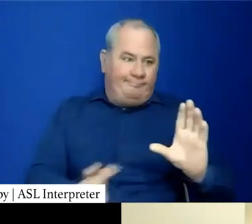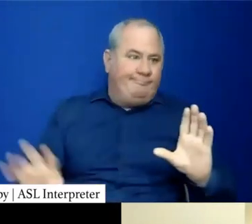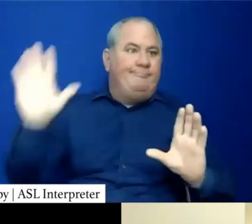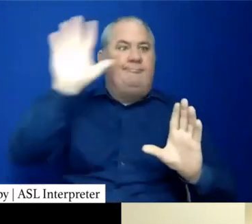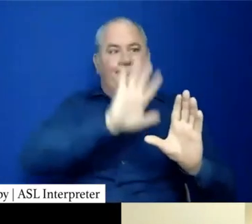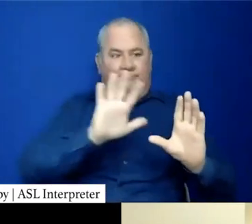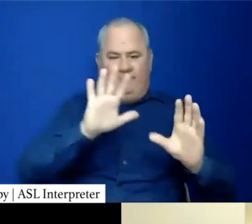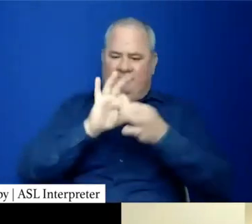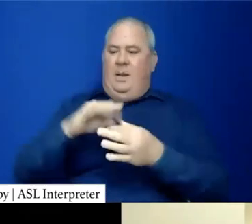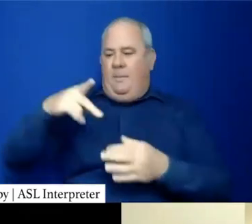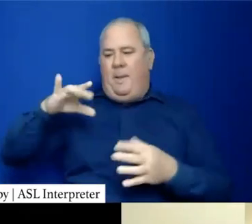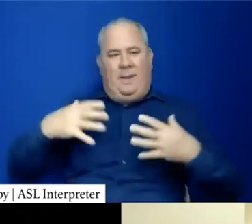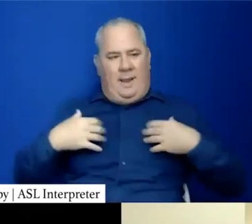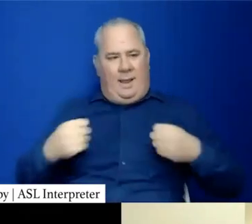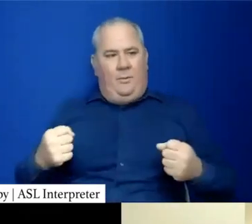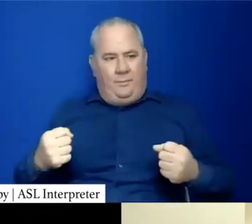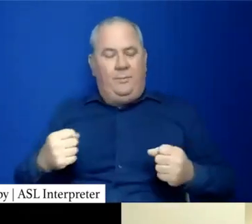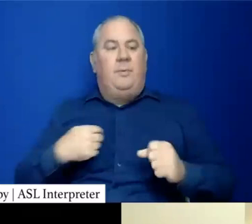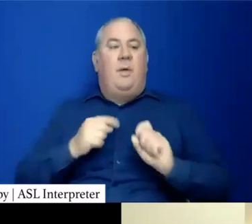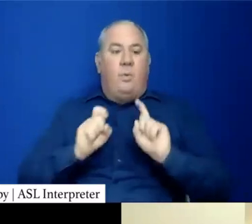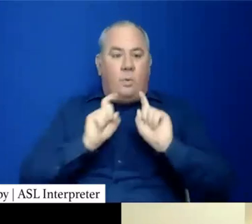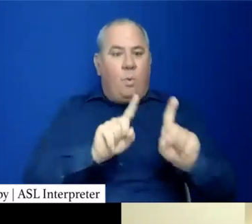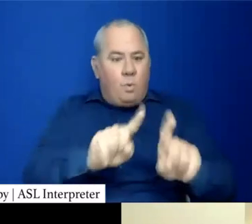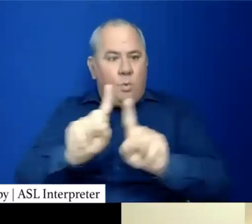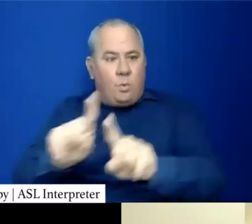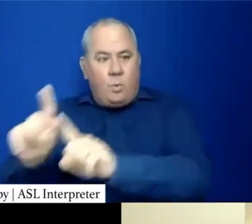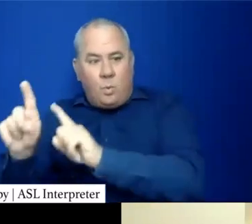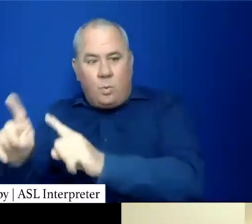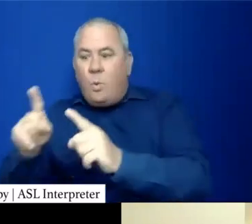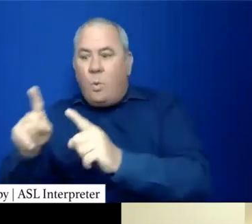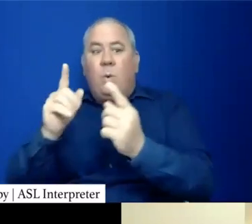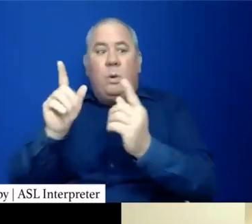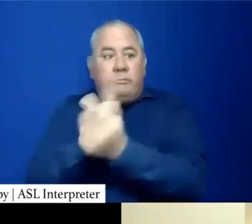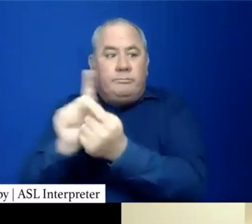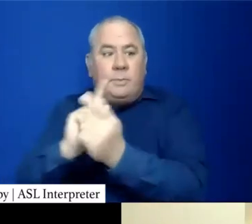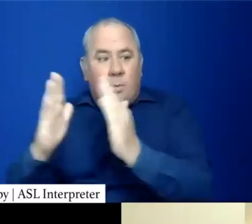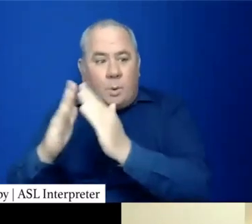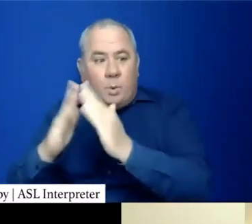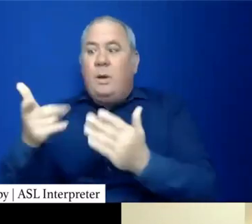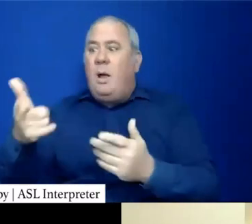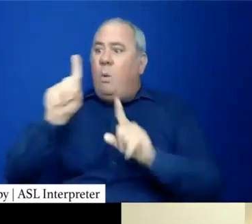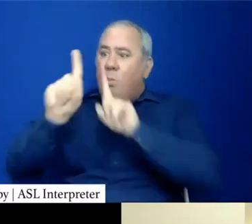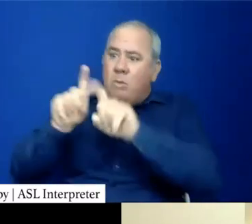like talk about the vaccine and answer questions and be really honest about what we do and don't know.